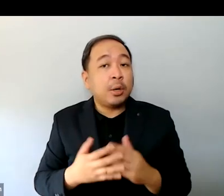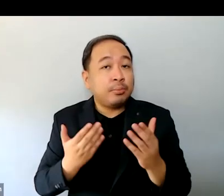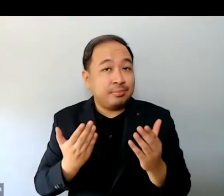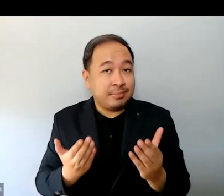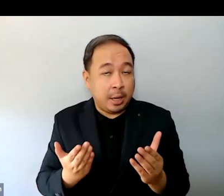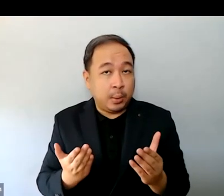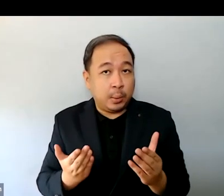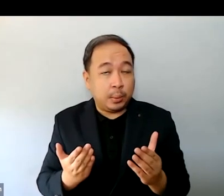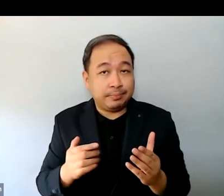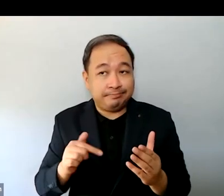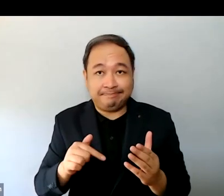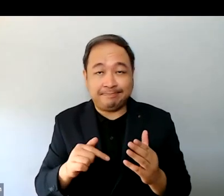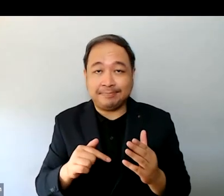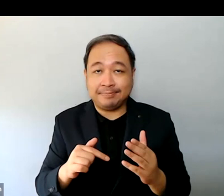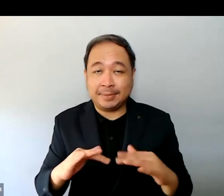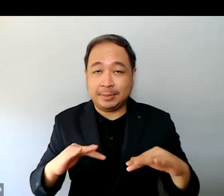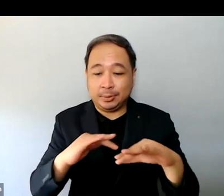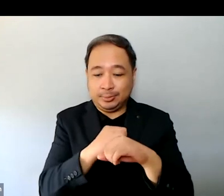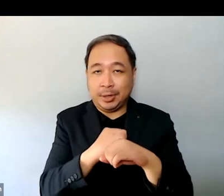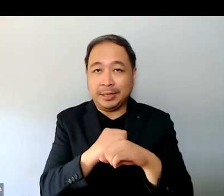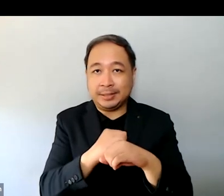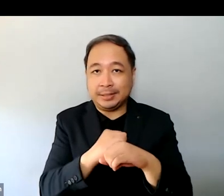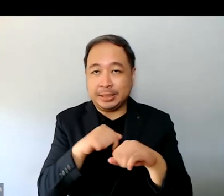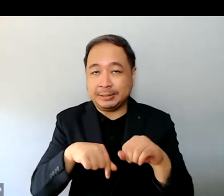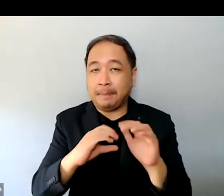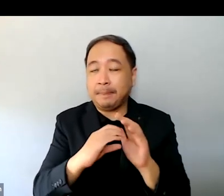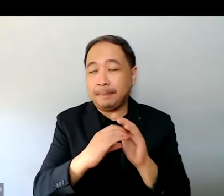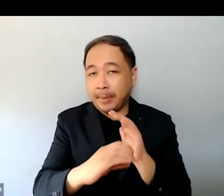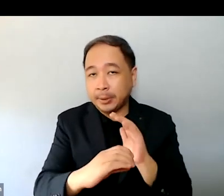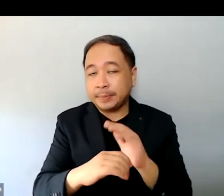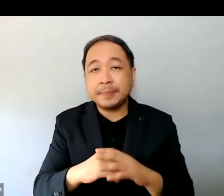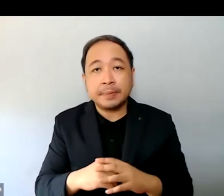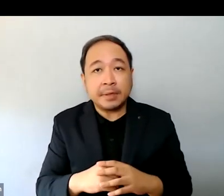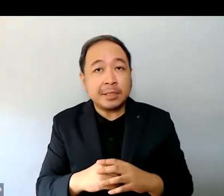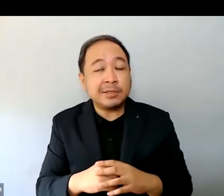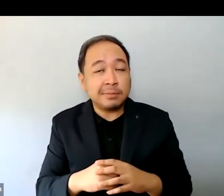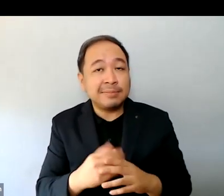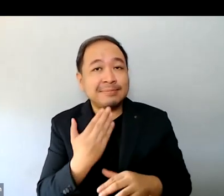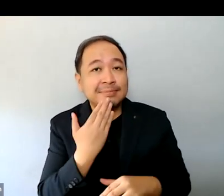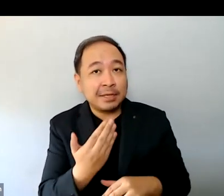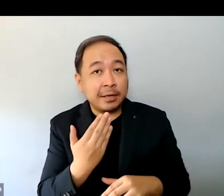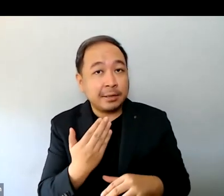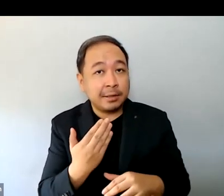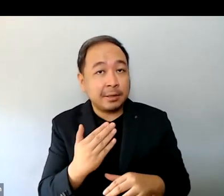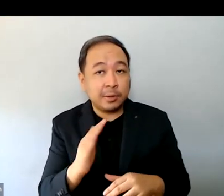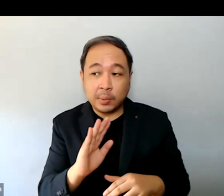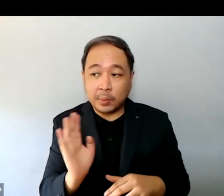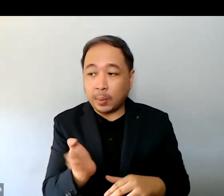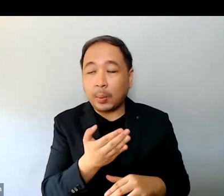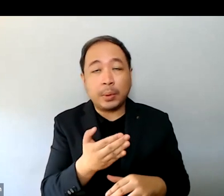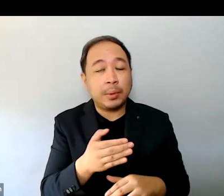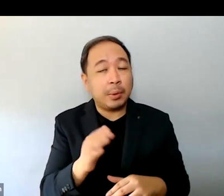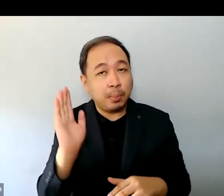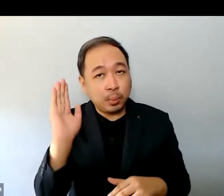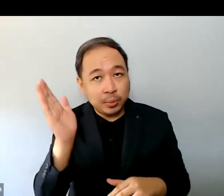bring this session to a close. I would like to sincerely thank all of the presenters and